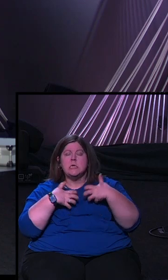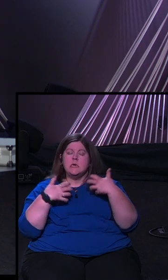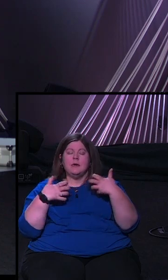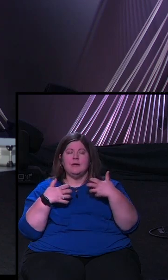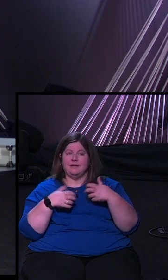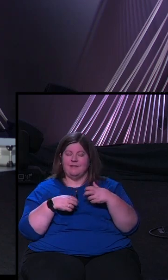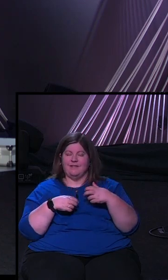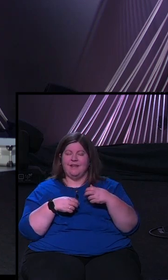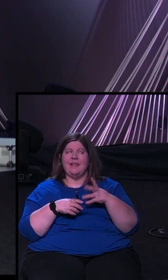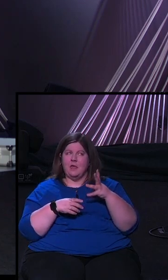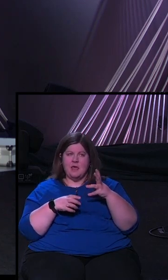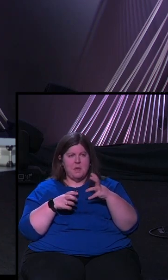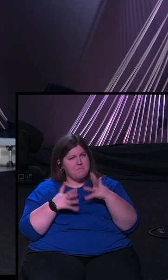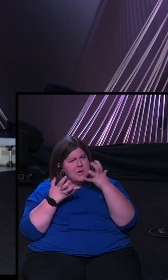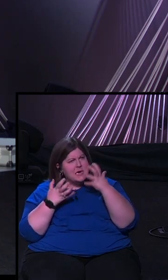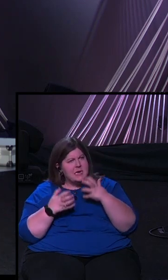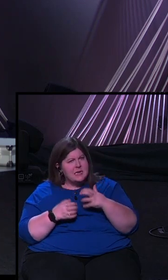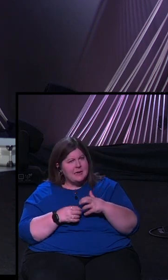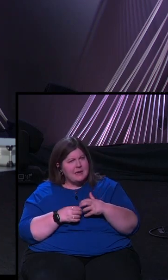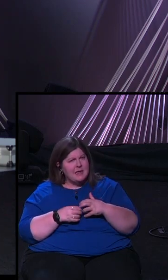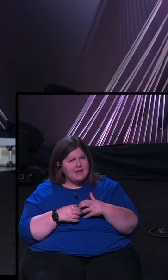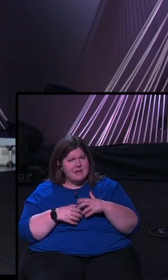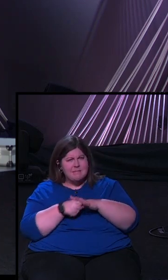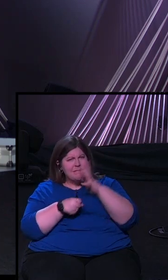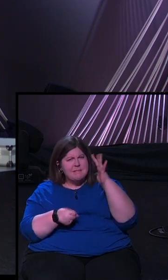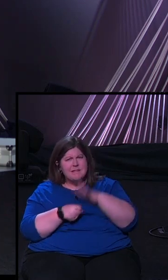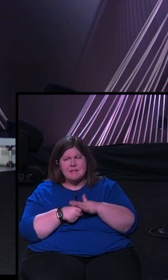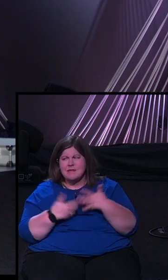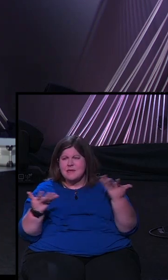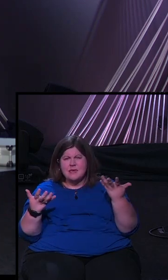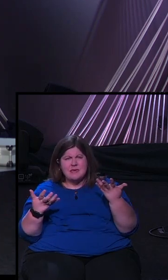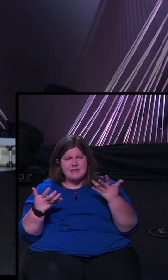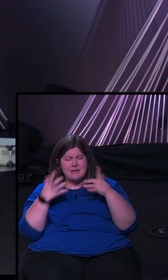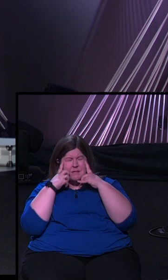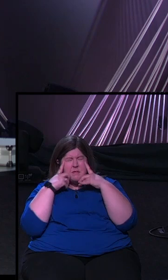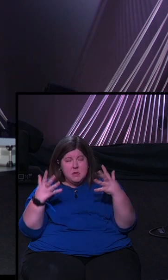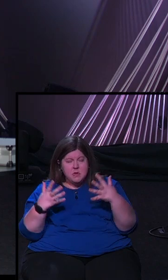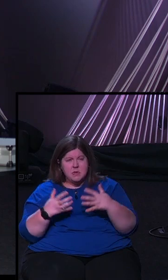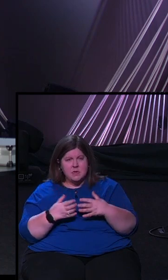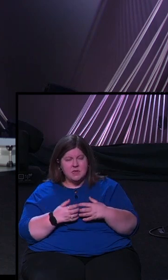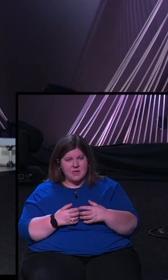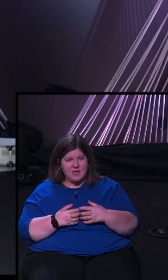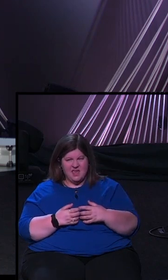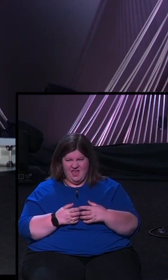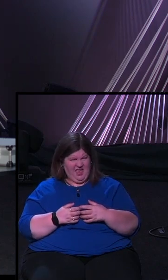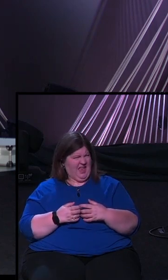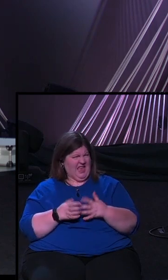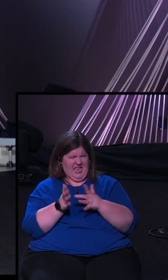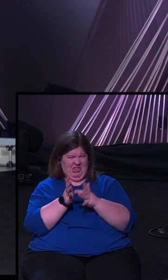They were not displeased. They were angry, furious, outraged. He is gone to be the guest